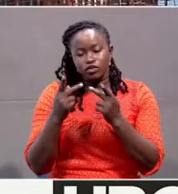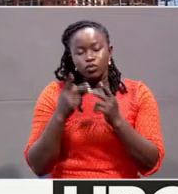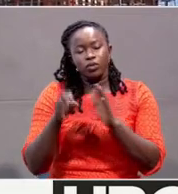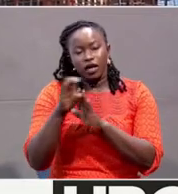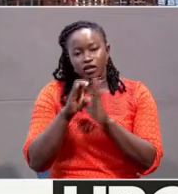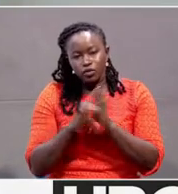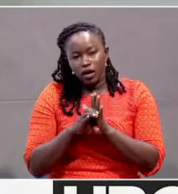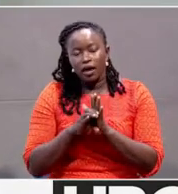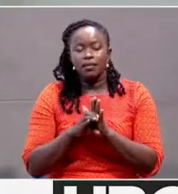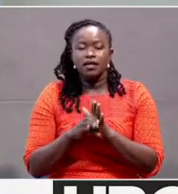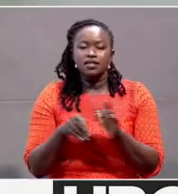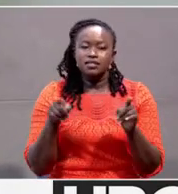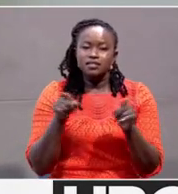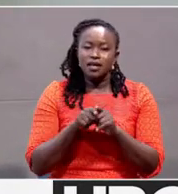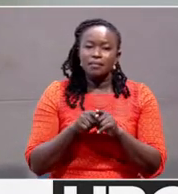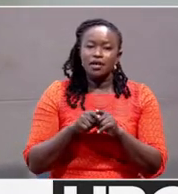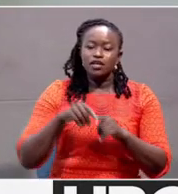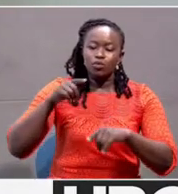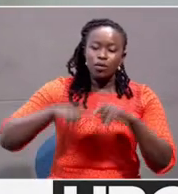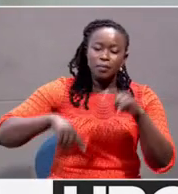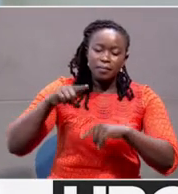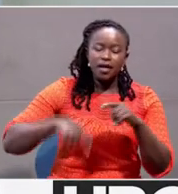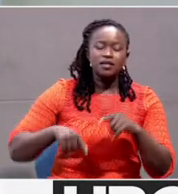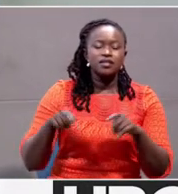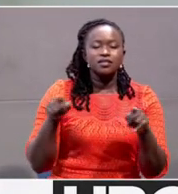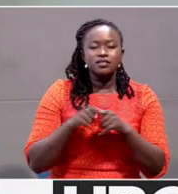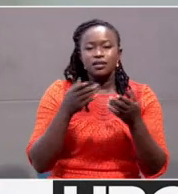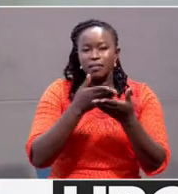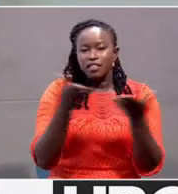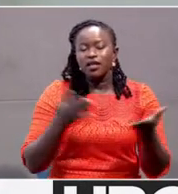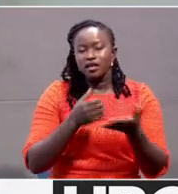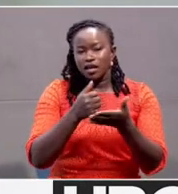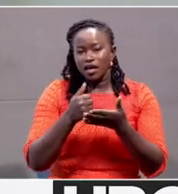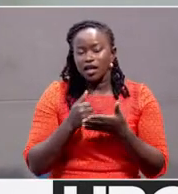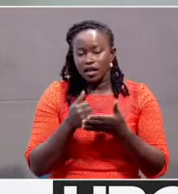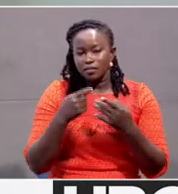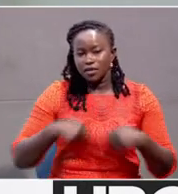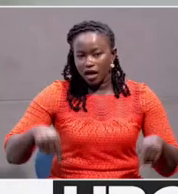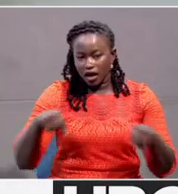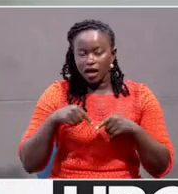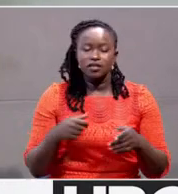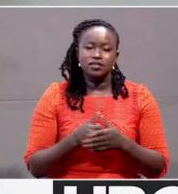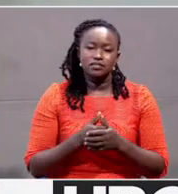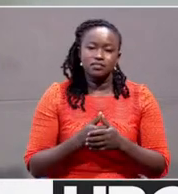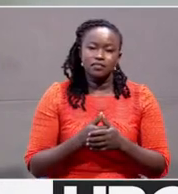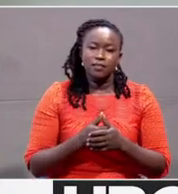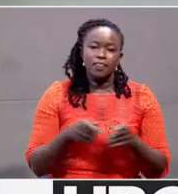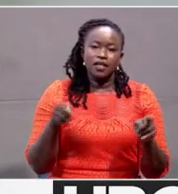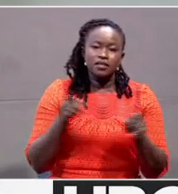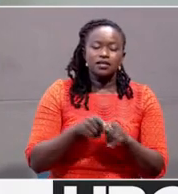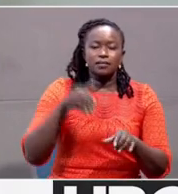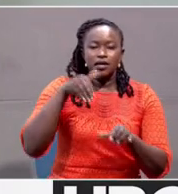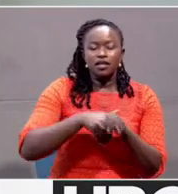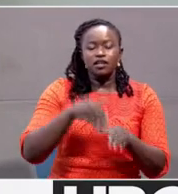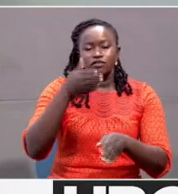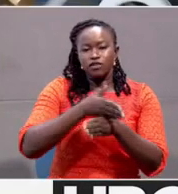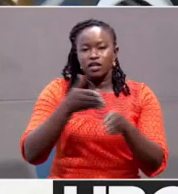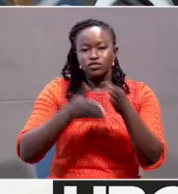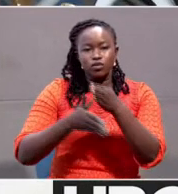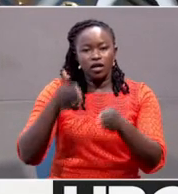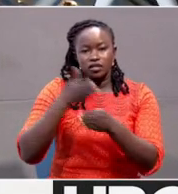to implement the curriculum, they helped us design the infrastructure that we are seeing now, especially the